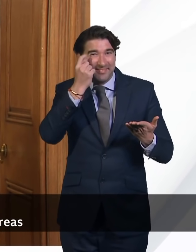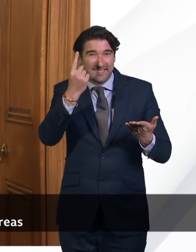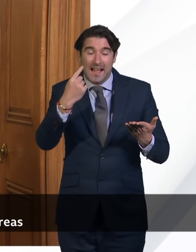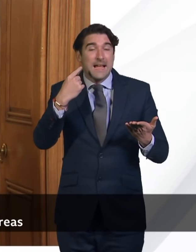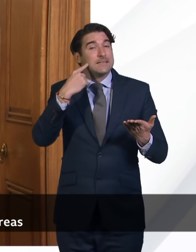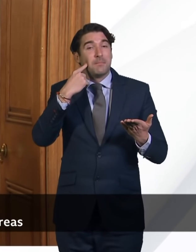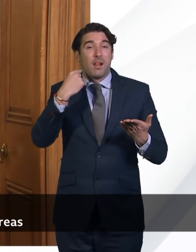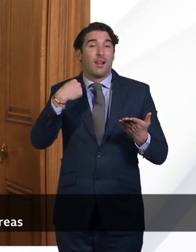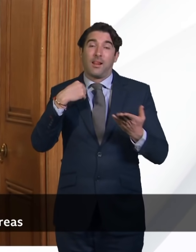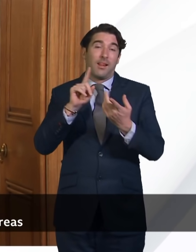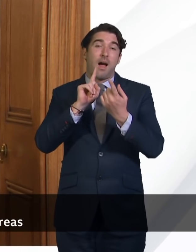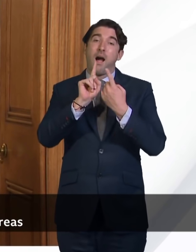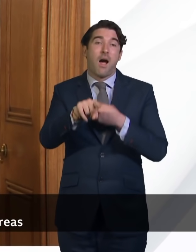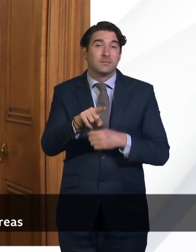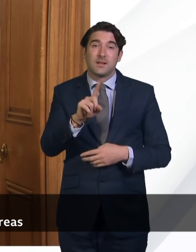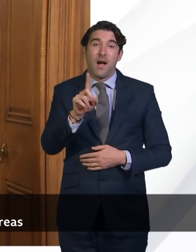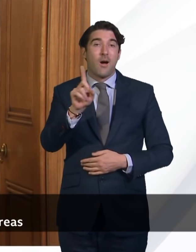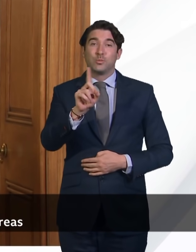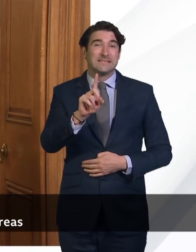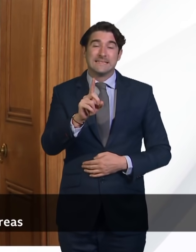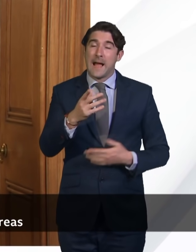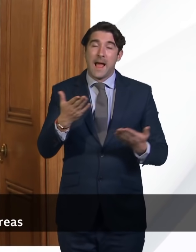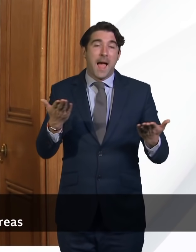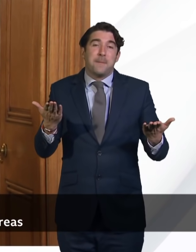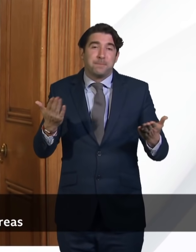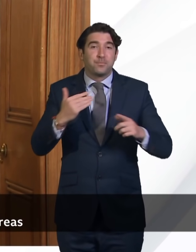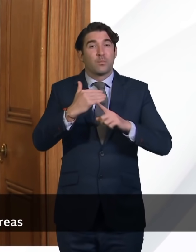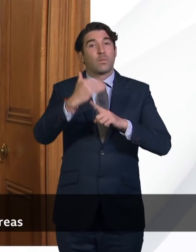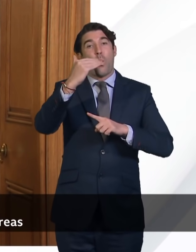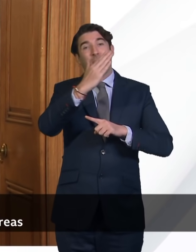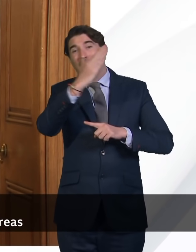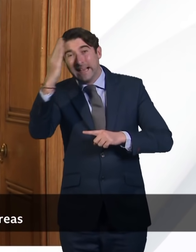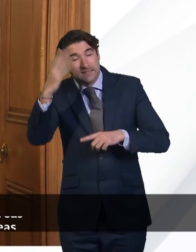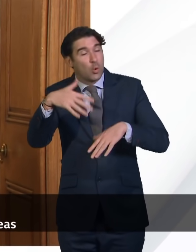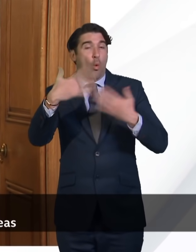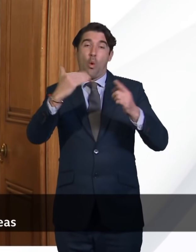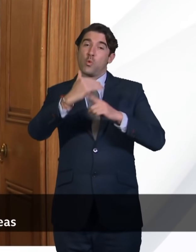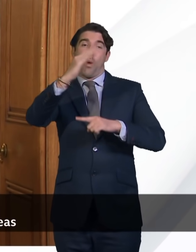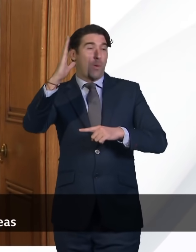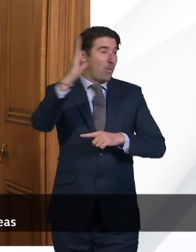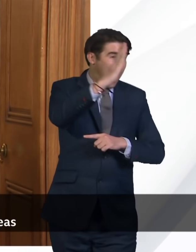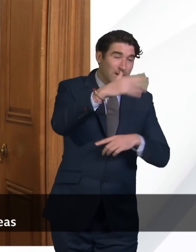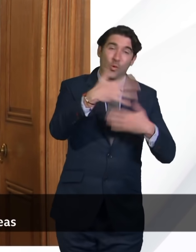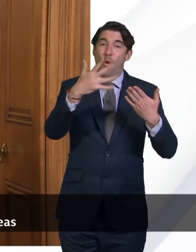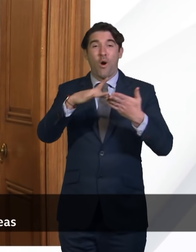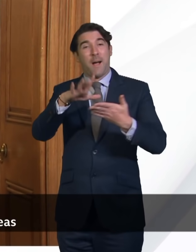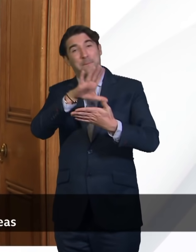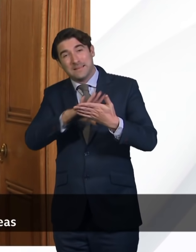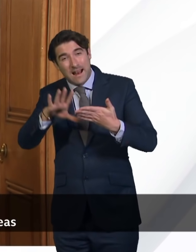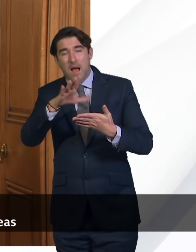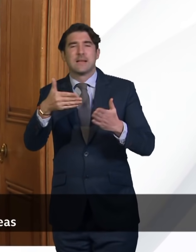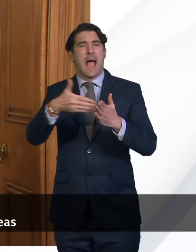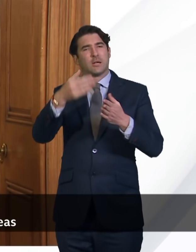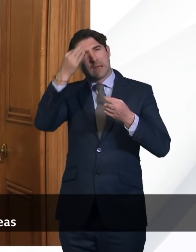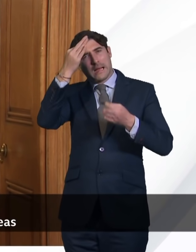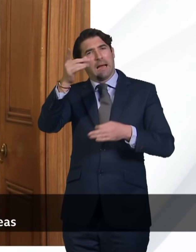you, Jonathan, is everybody in the North East or elsewhere, in Merseyside, Midlands, everywhere where there are local restrictions,